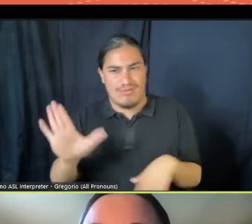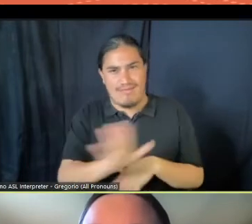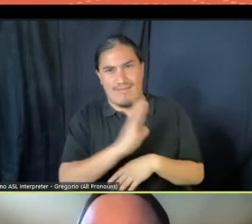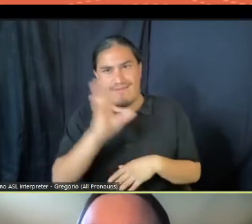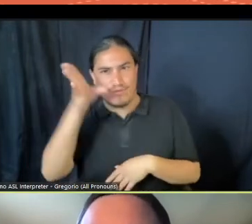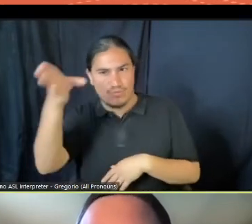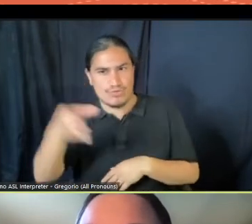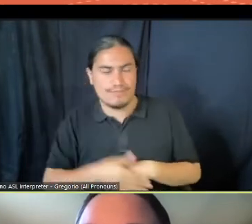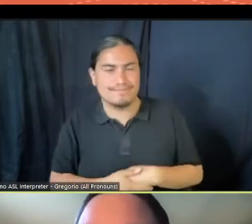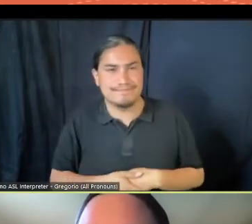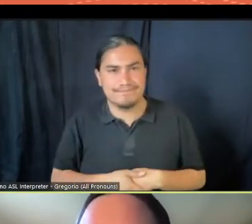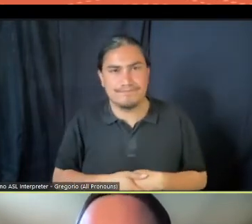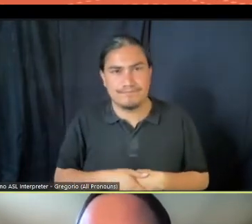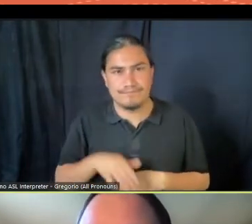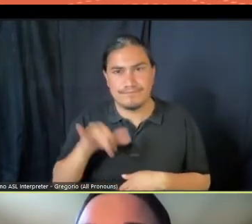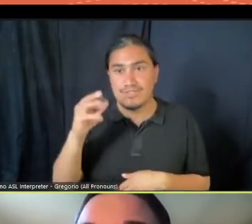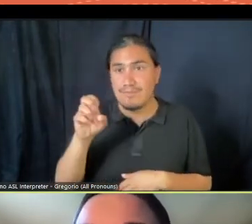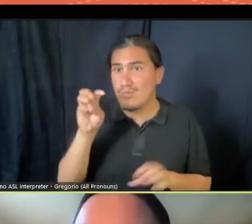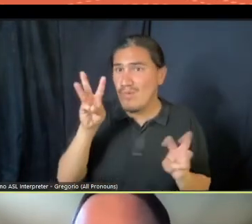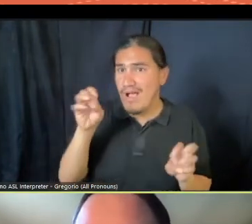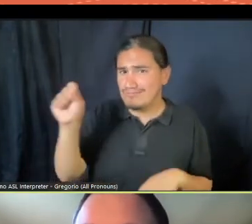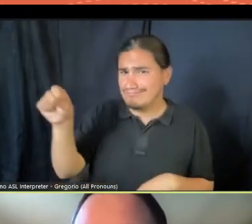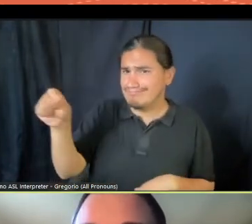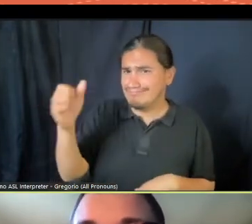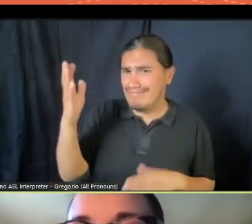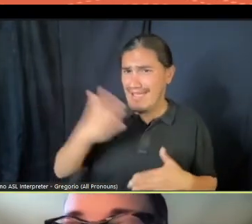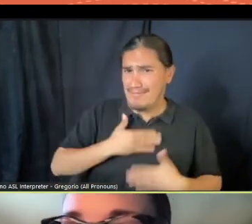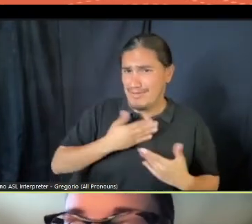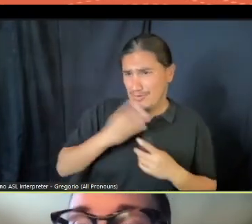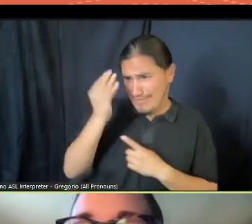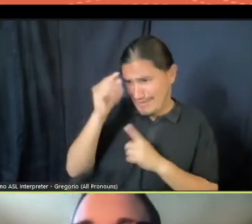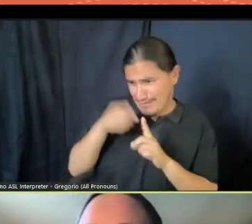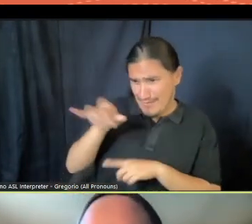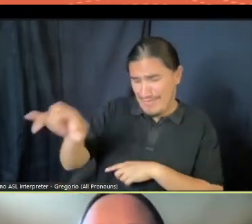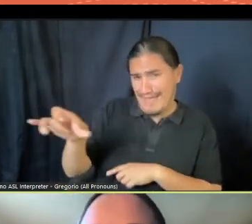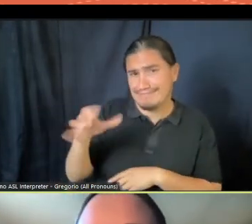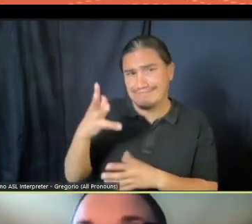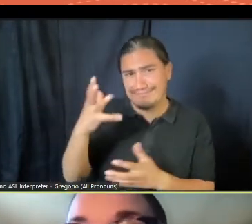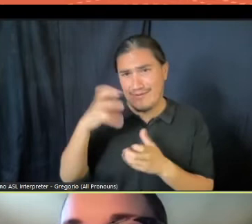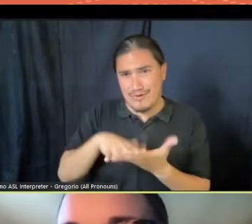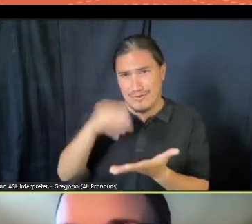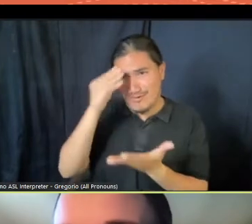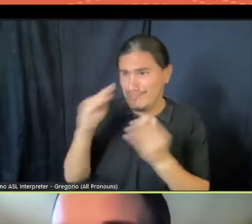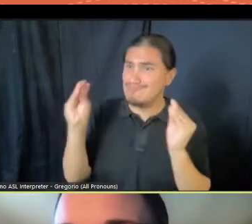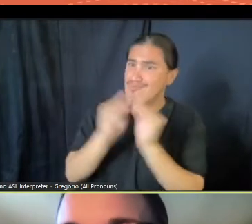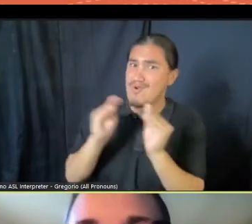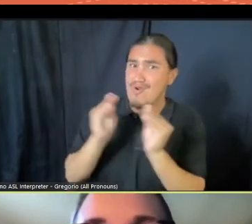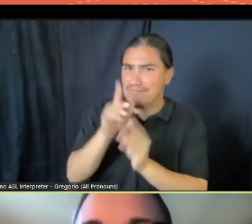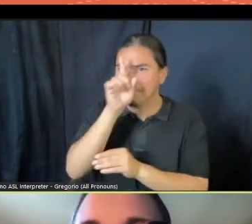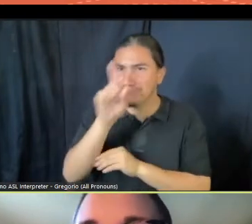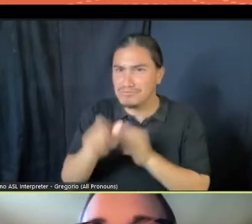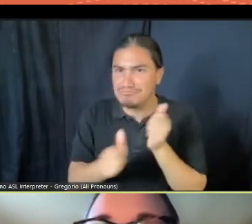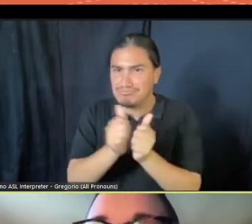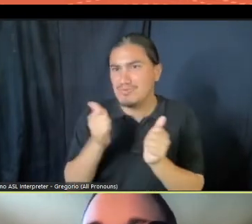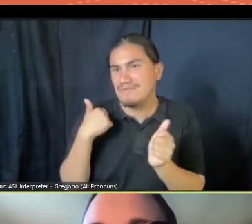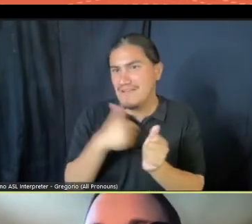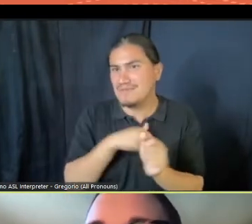Wow. Yes. Thank you. I'm so happy you're thinking about that. And I want to learn more, as I'm sure many folks